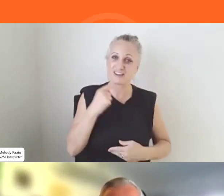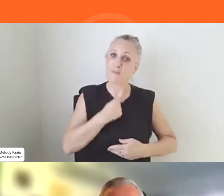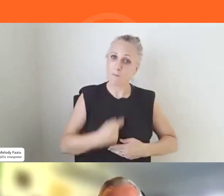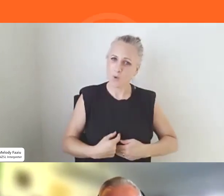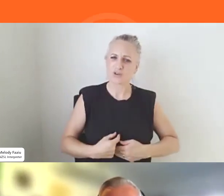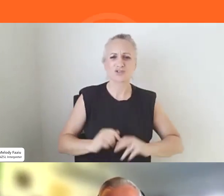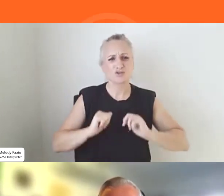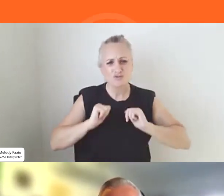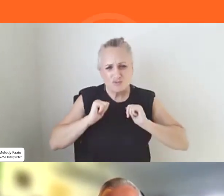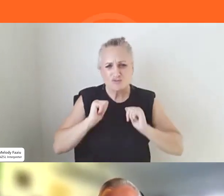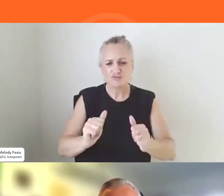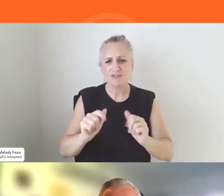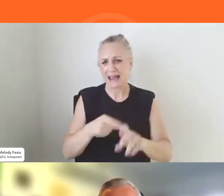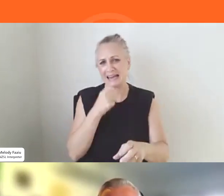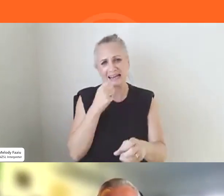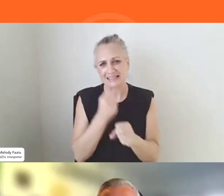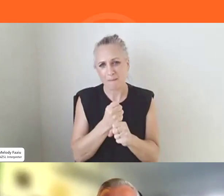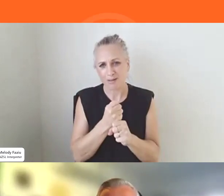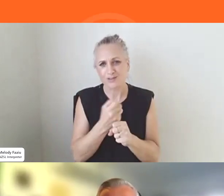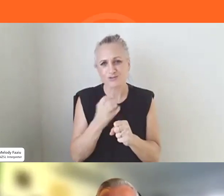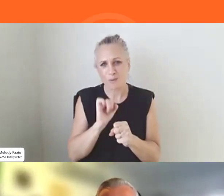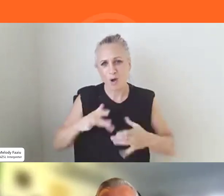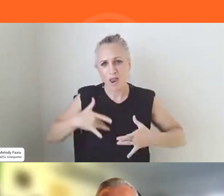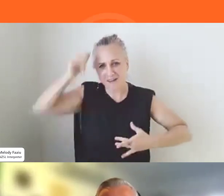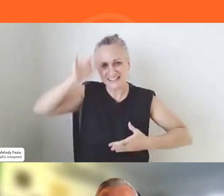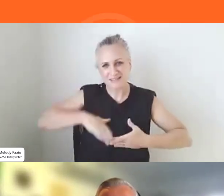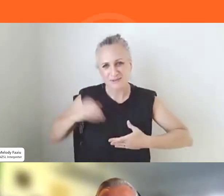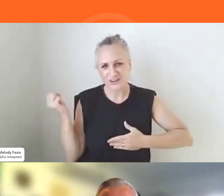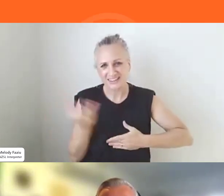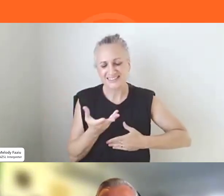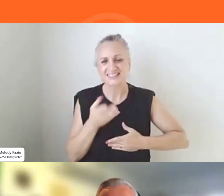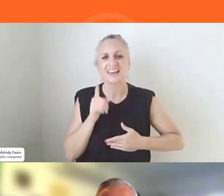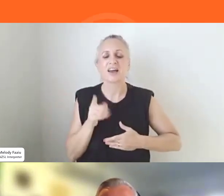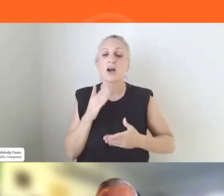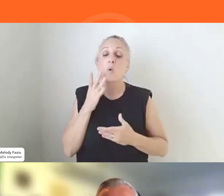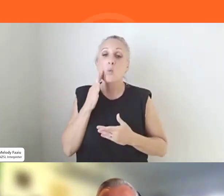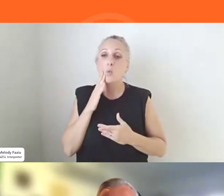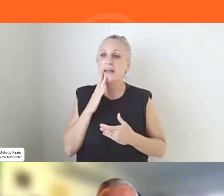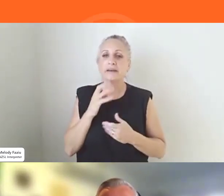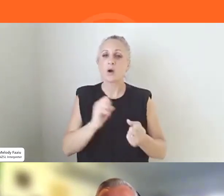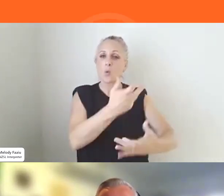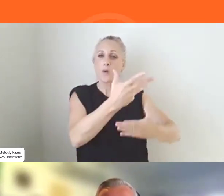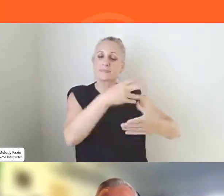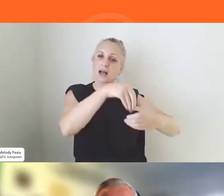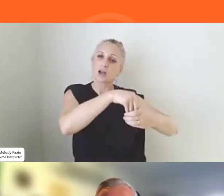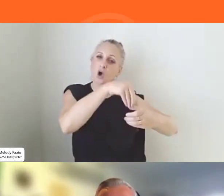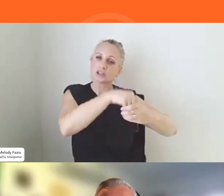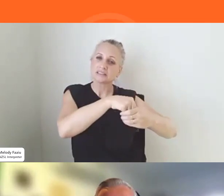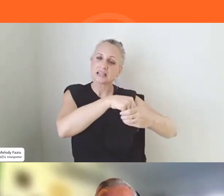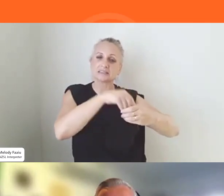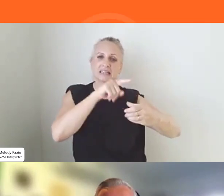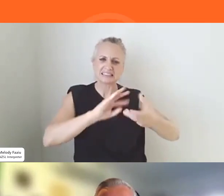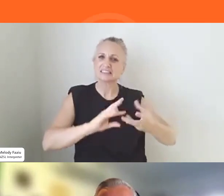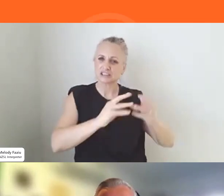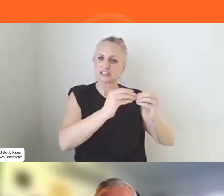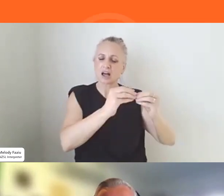With assistive technologies, and when content has been designed accessibly, people with disabilities can overcome enormous